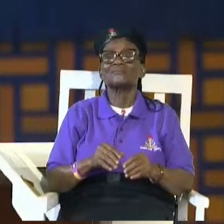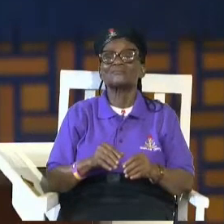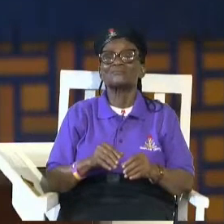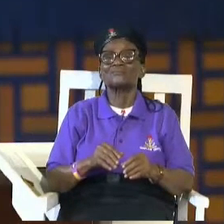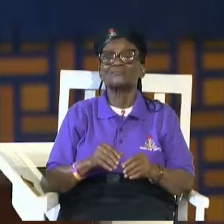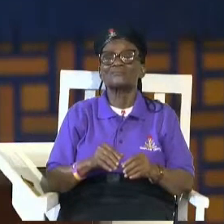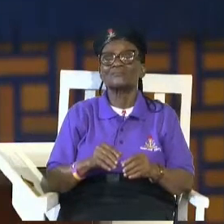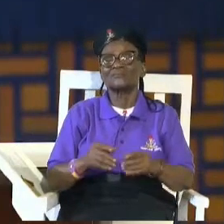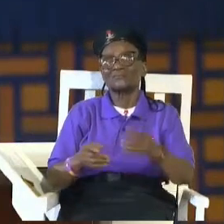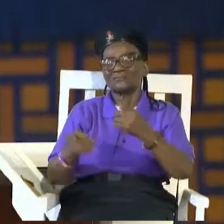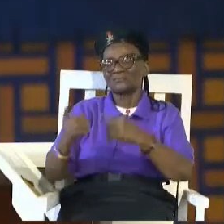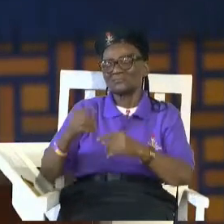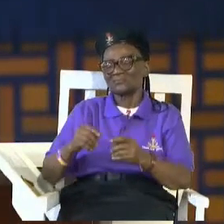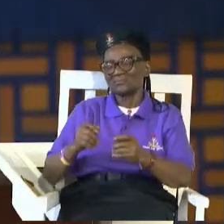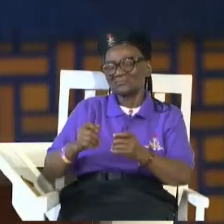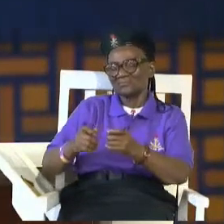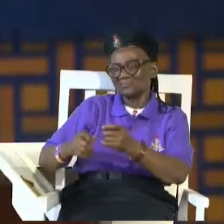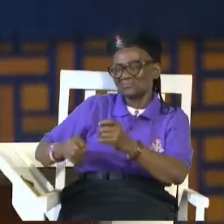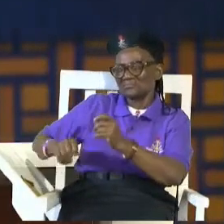regression,